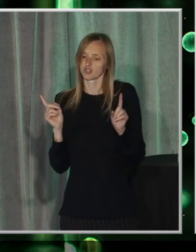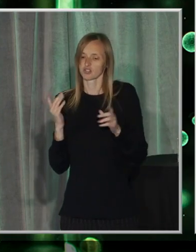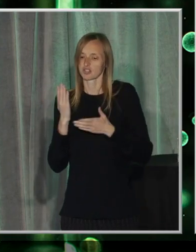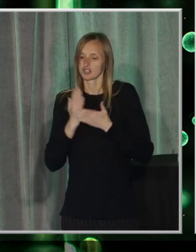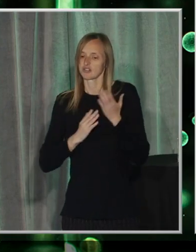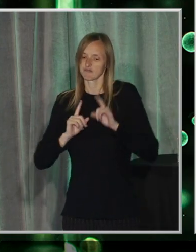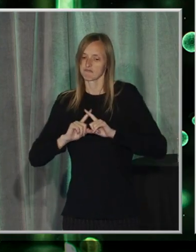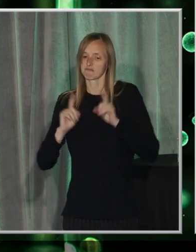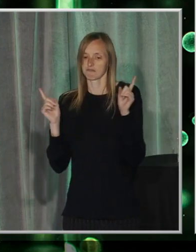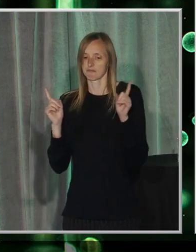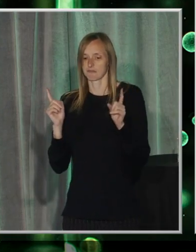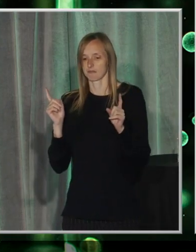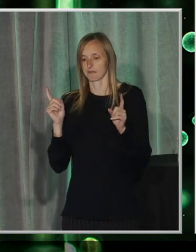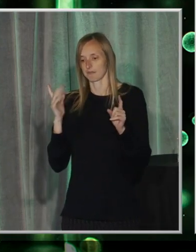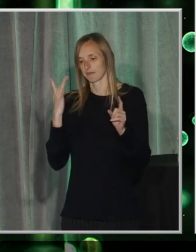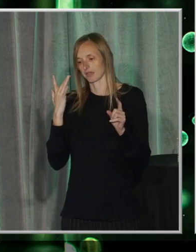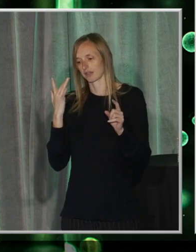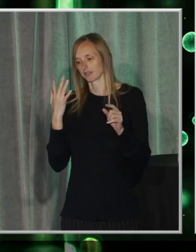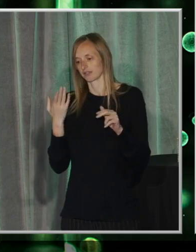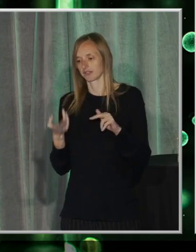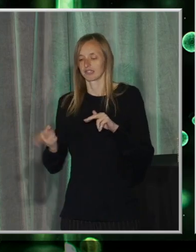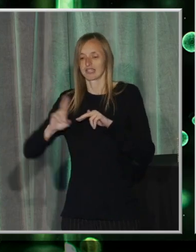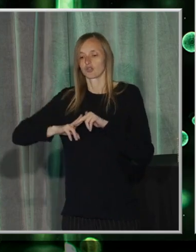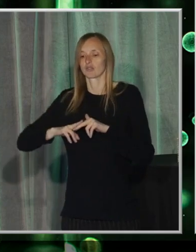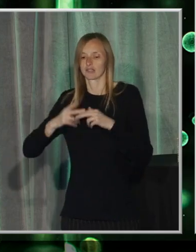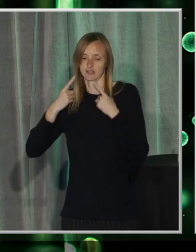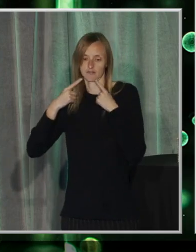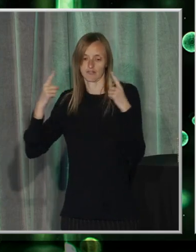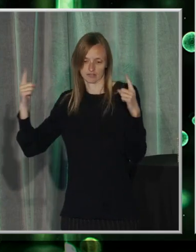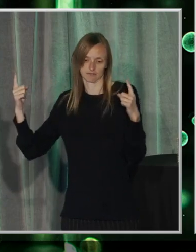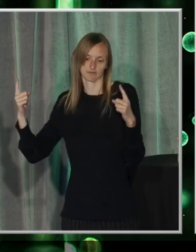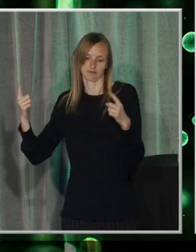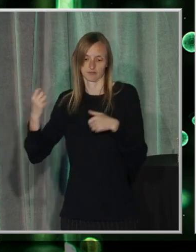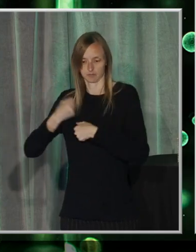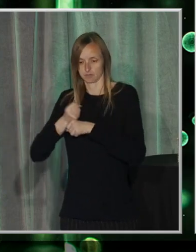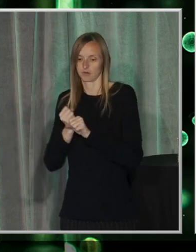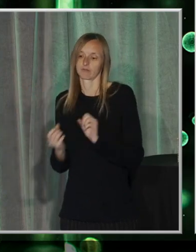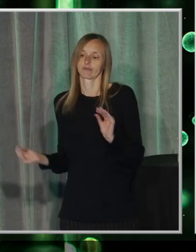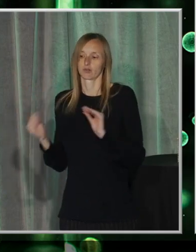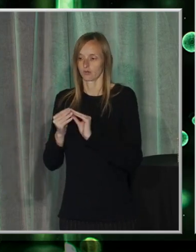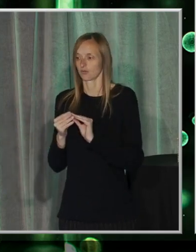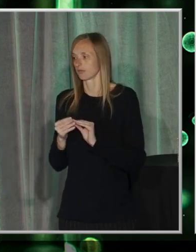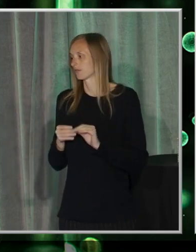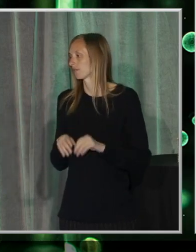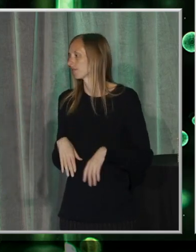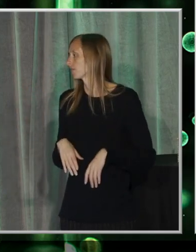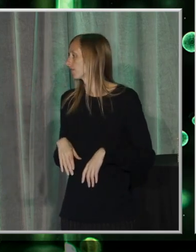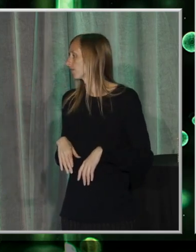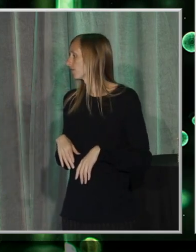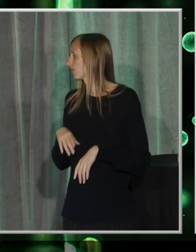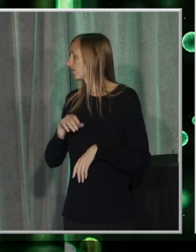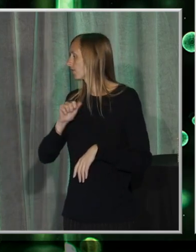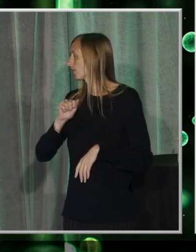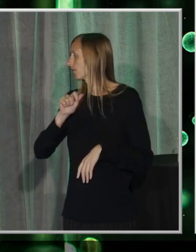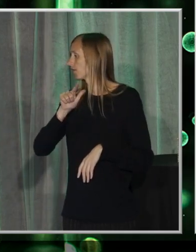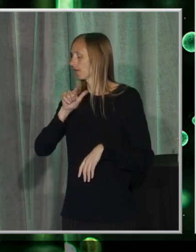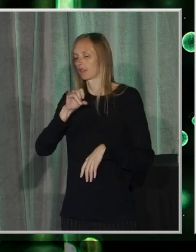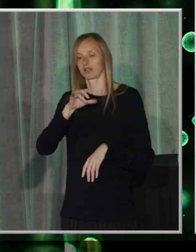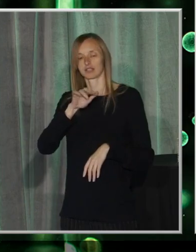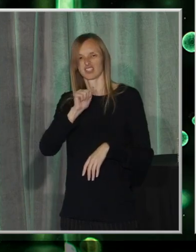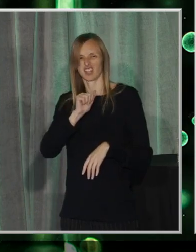variation that's to increase productivity and efficiency. Yeah. Can I just add a follow-up on that